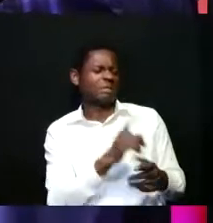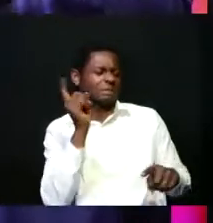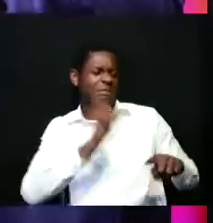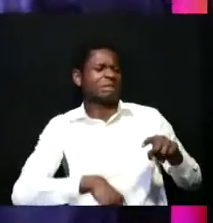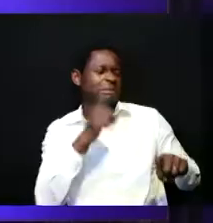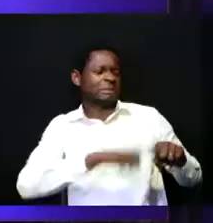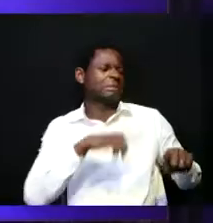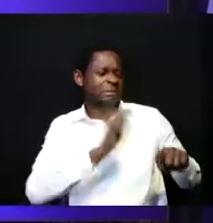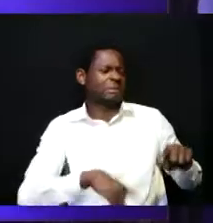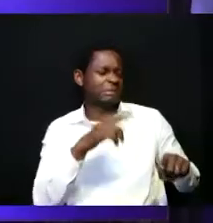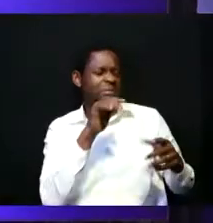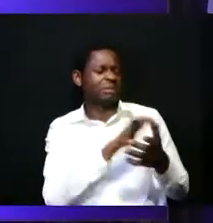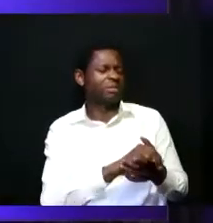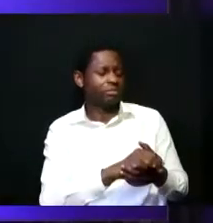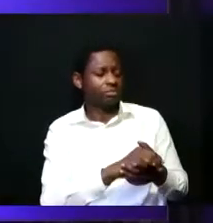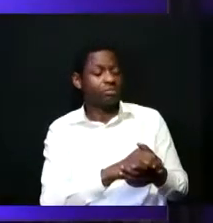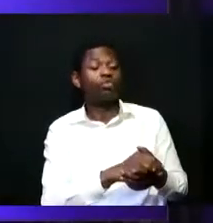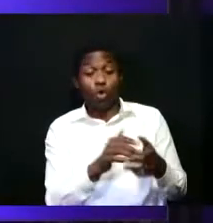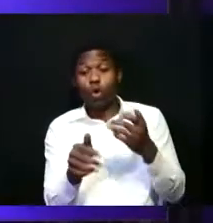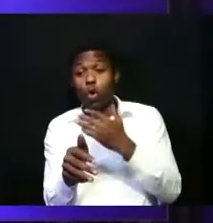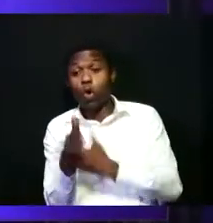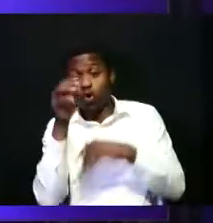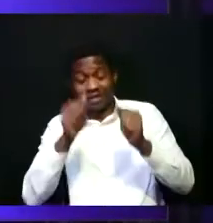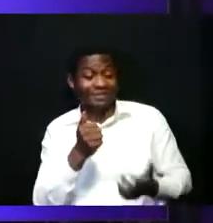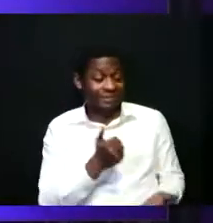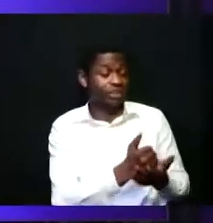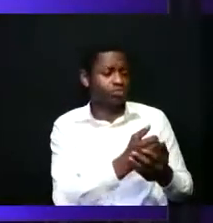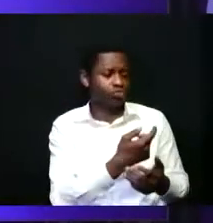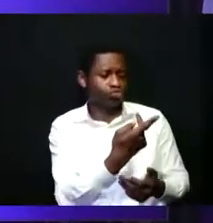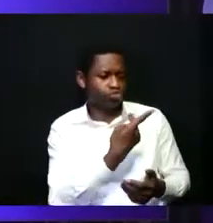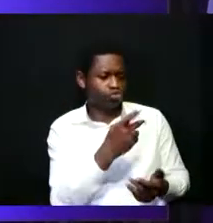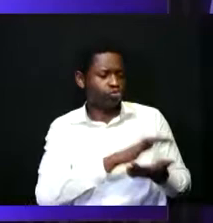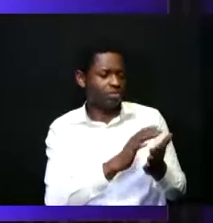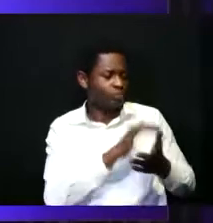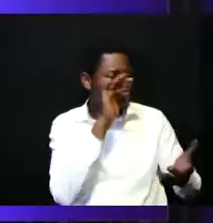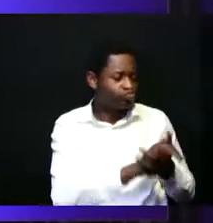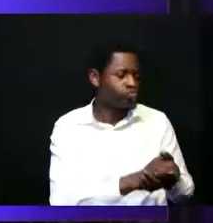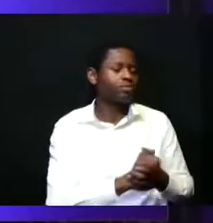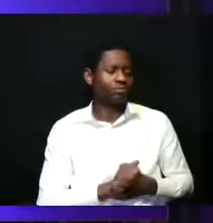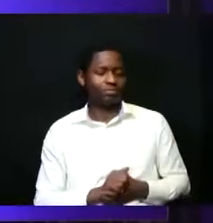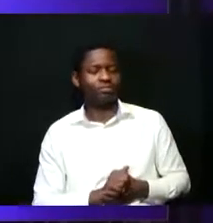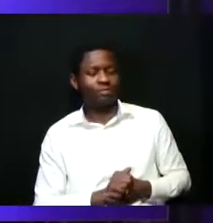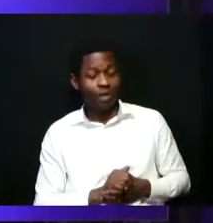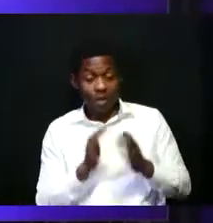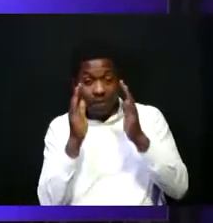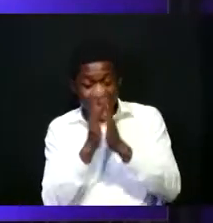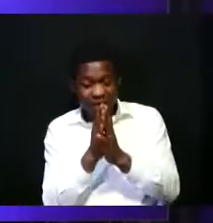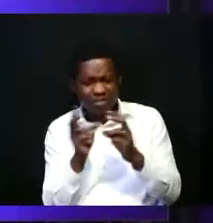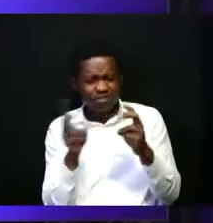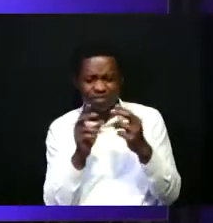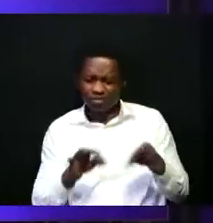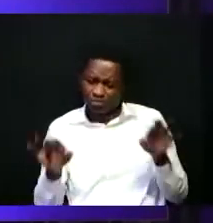Prayer, the value of it, none can measure.